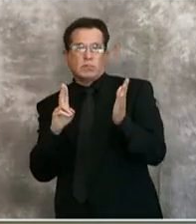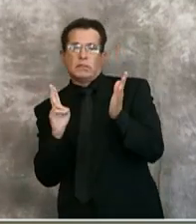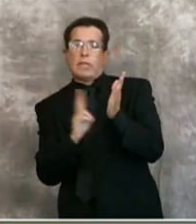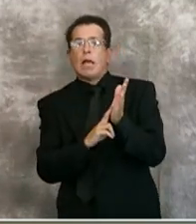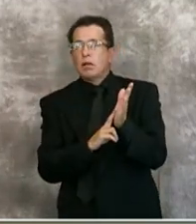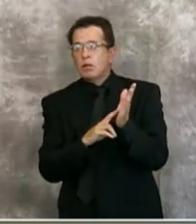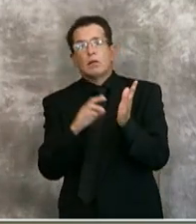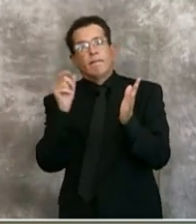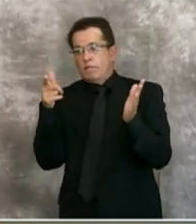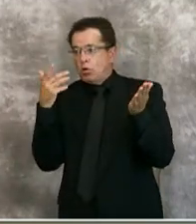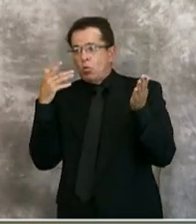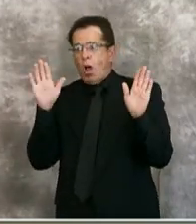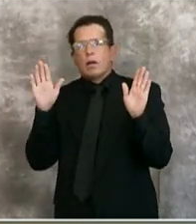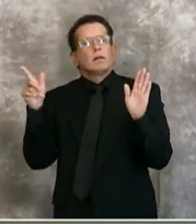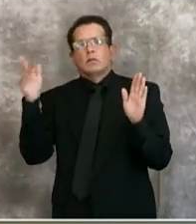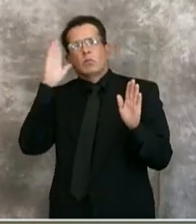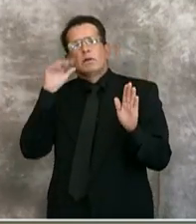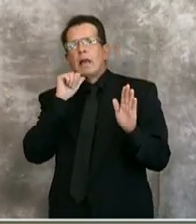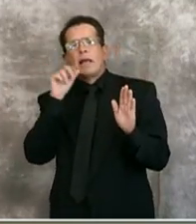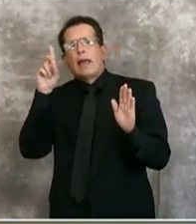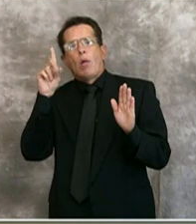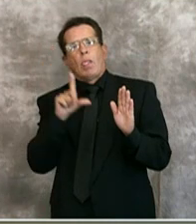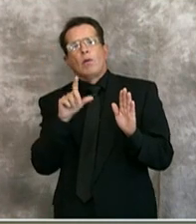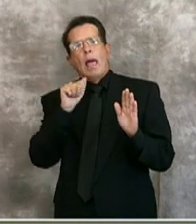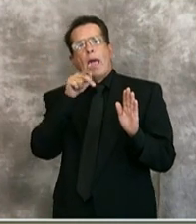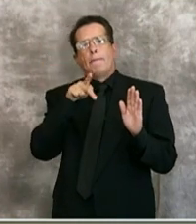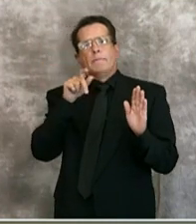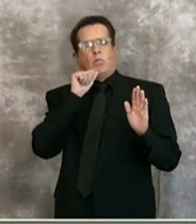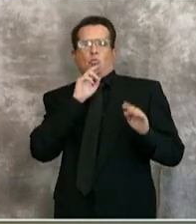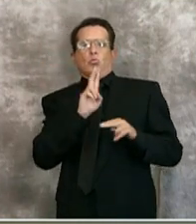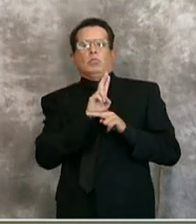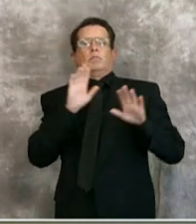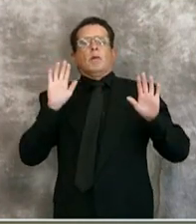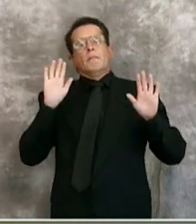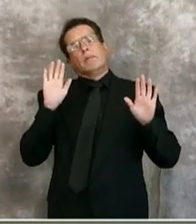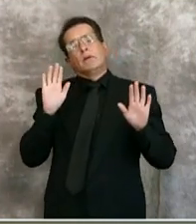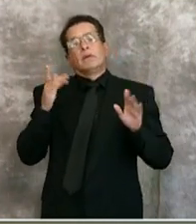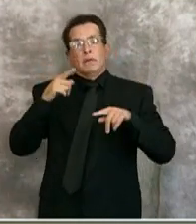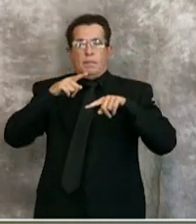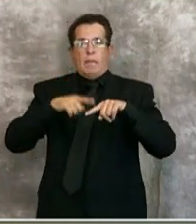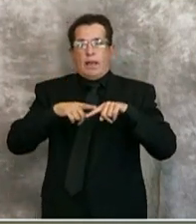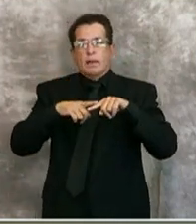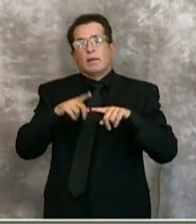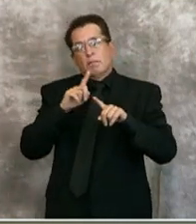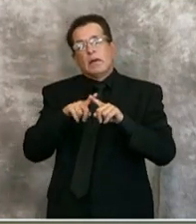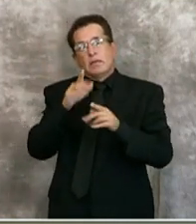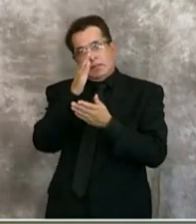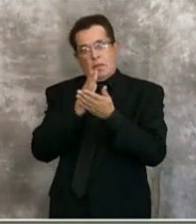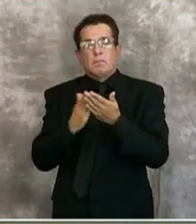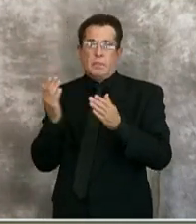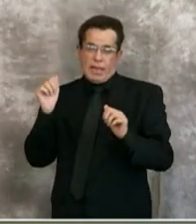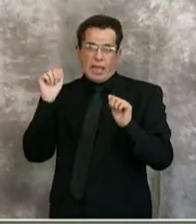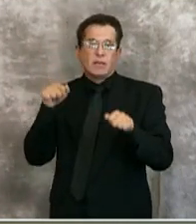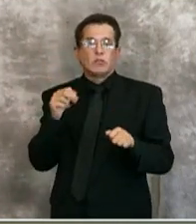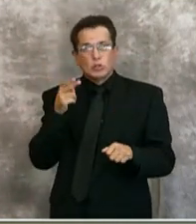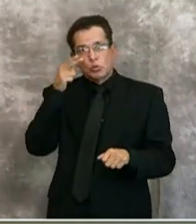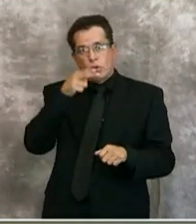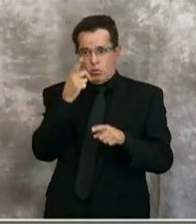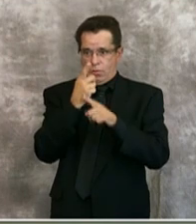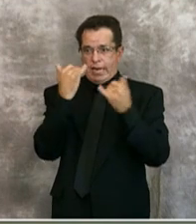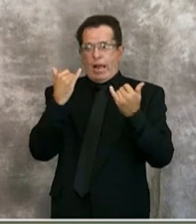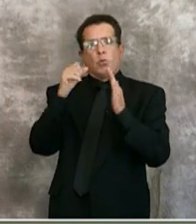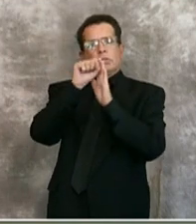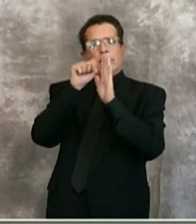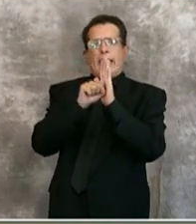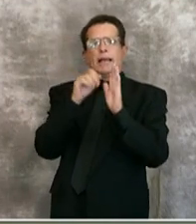didn't want to participate, then they wouldn't download the app. And if they didn't download the app, they wouldn't be in any way connected to the program. But at this point, the state of California